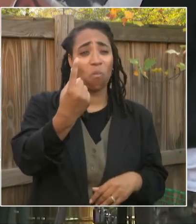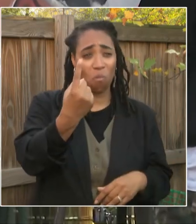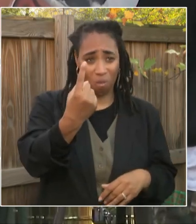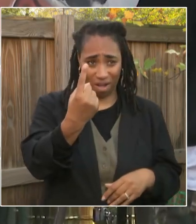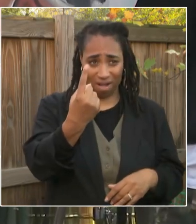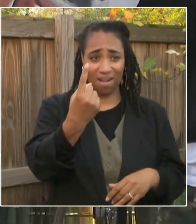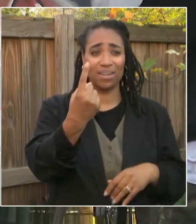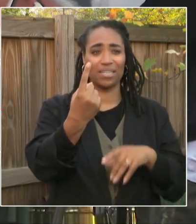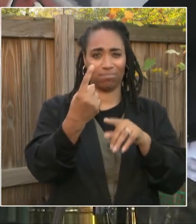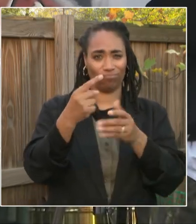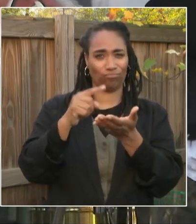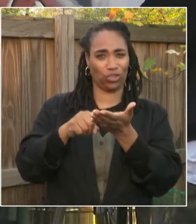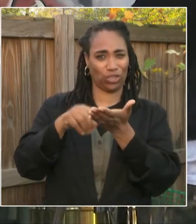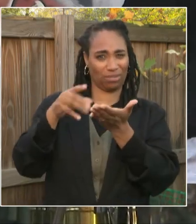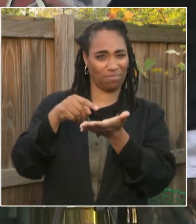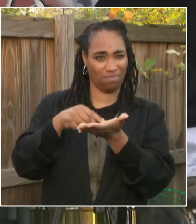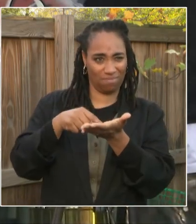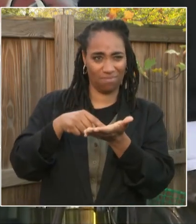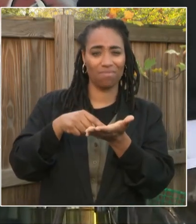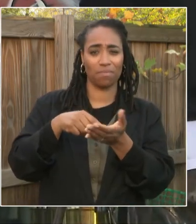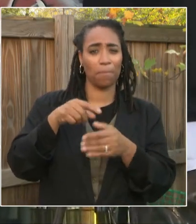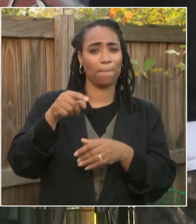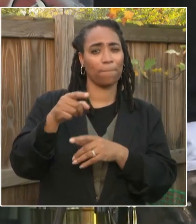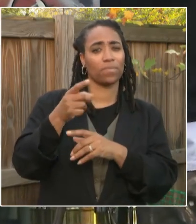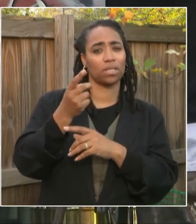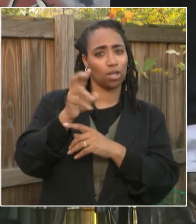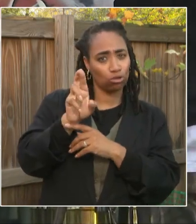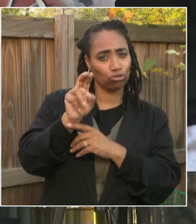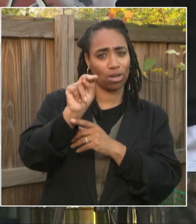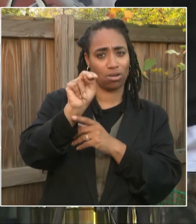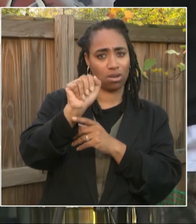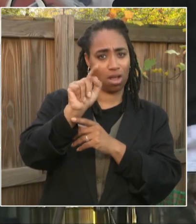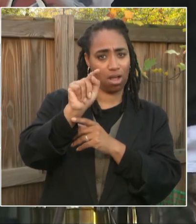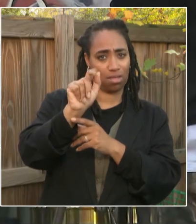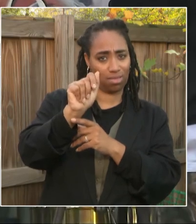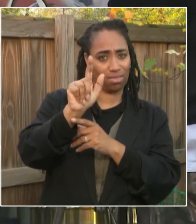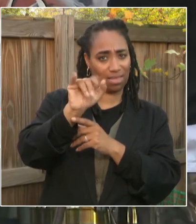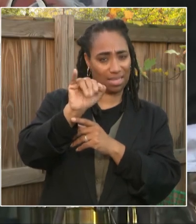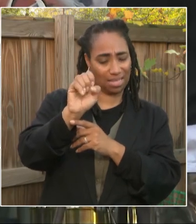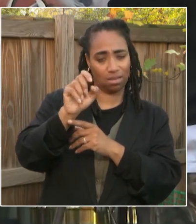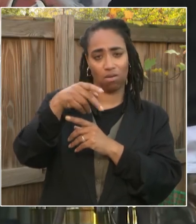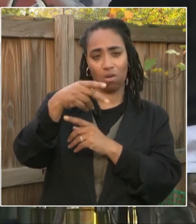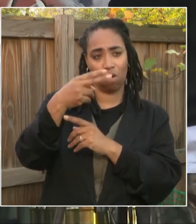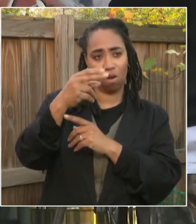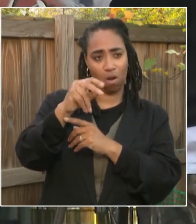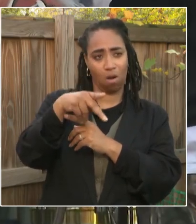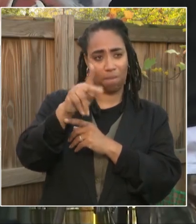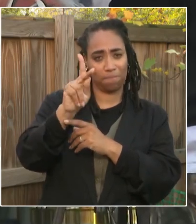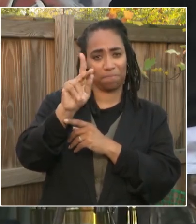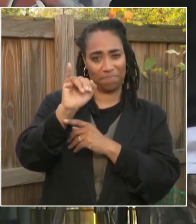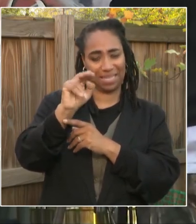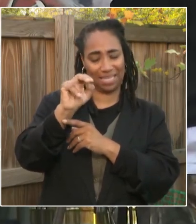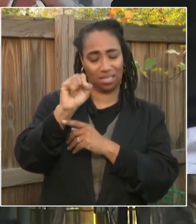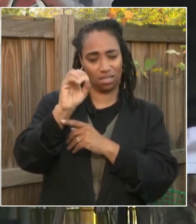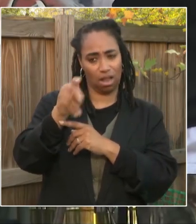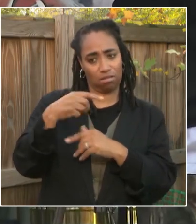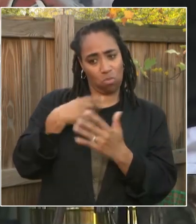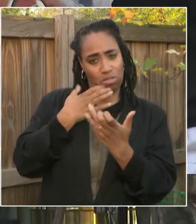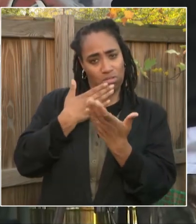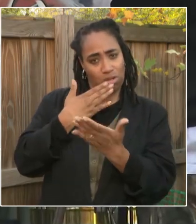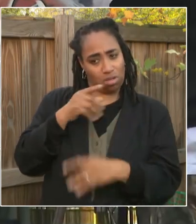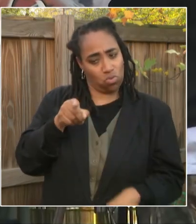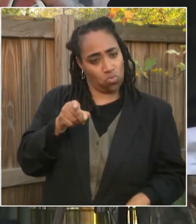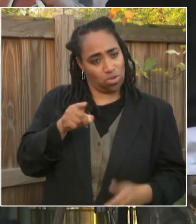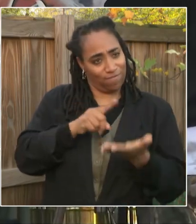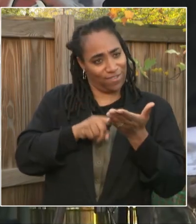this kind of professional kind of a pieces here. And so with that, we want to thank God for our scholastic legacy and those who have been writing